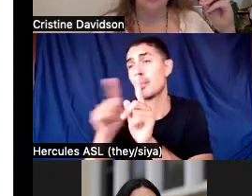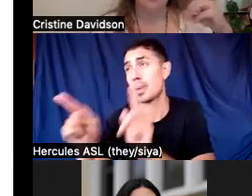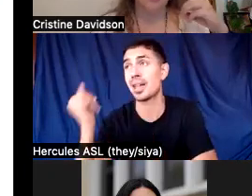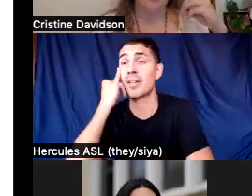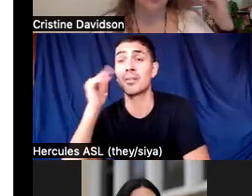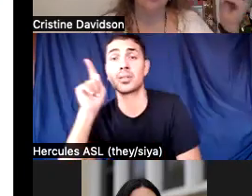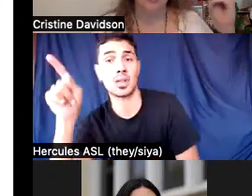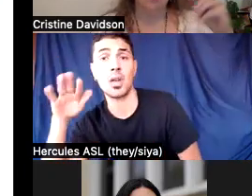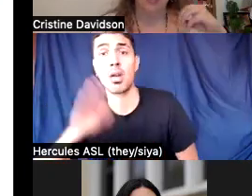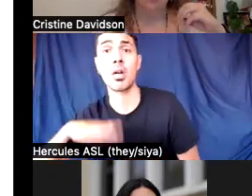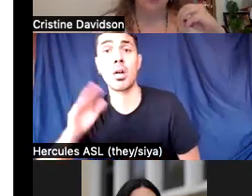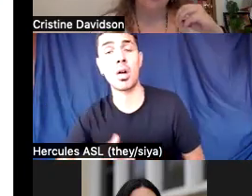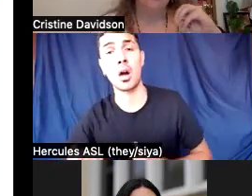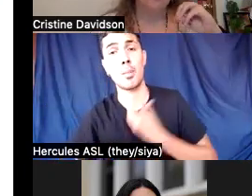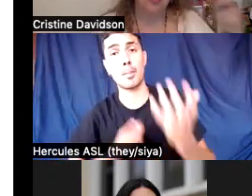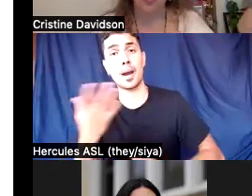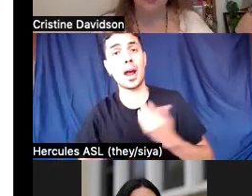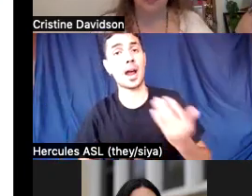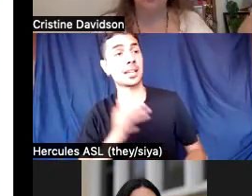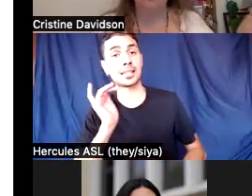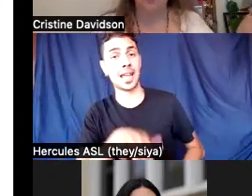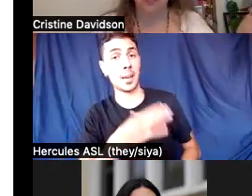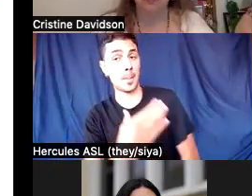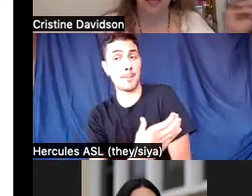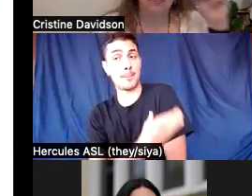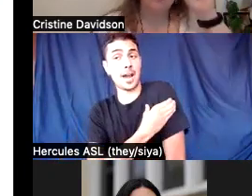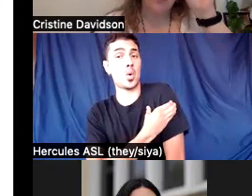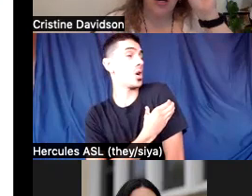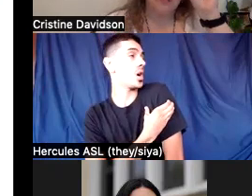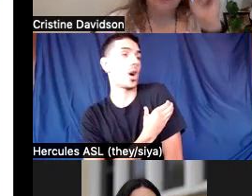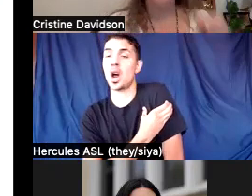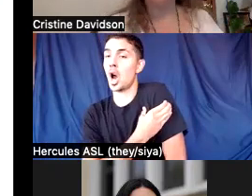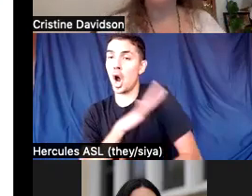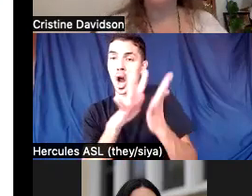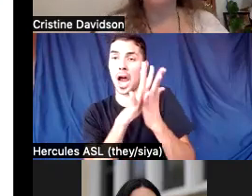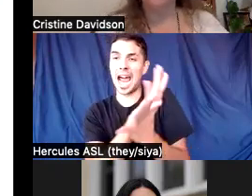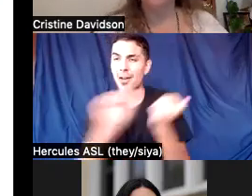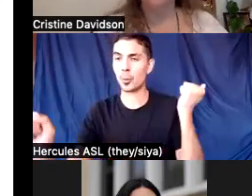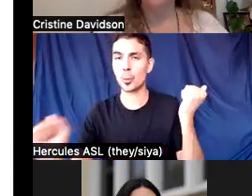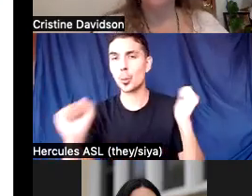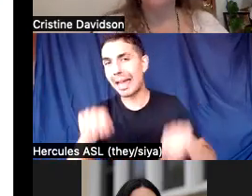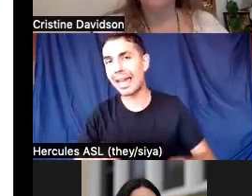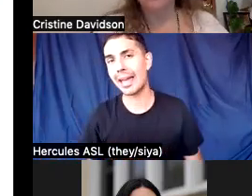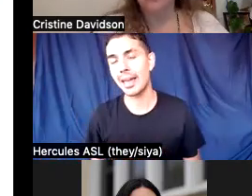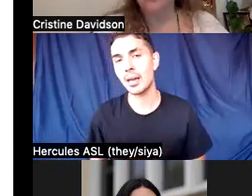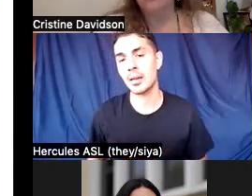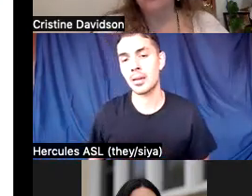themselves, they may use that power to cause harm around them, right?